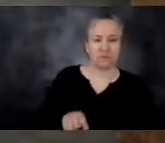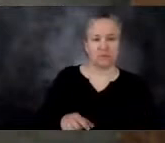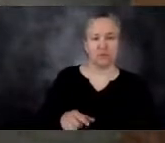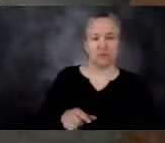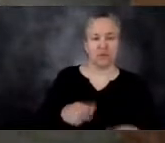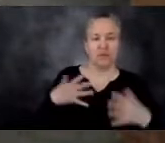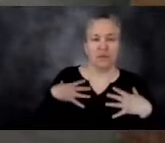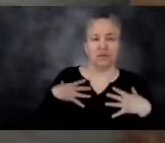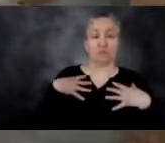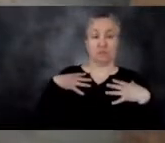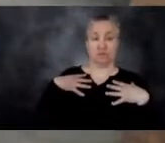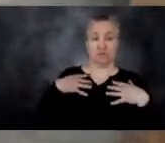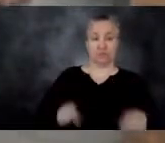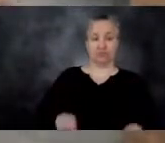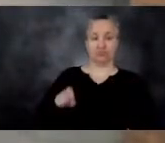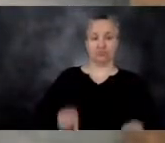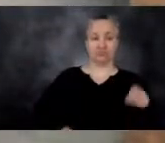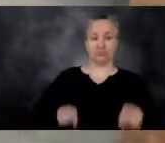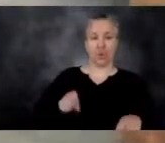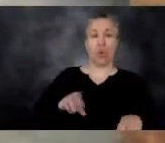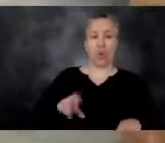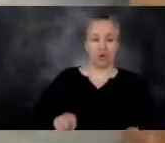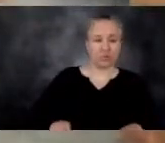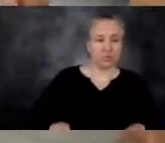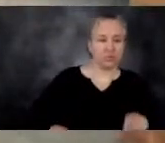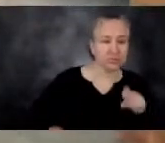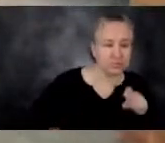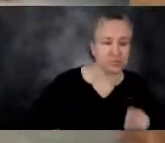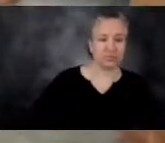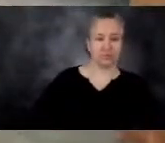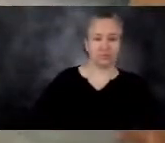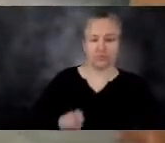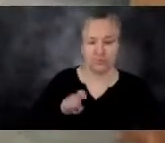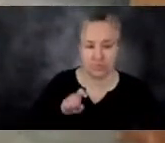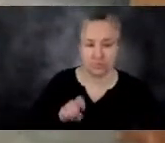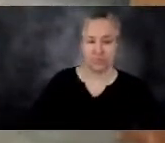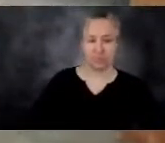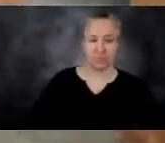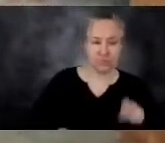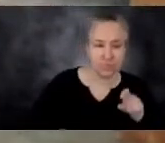your legs. If you can, now pick up the knee, slow down.